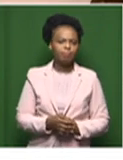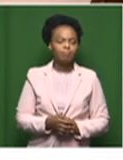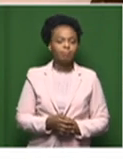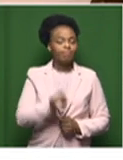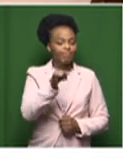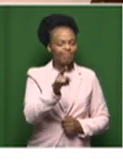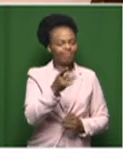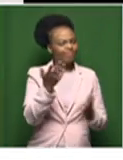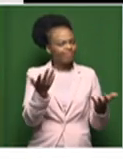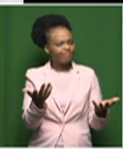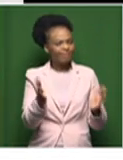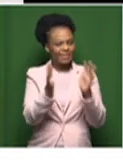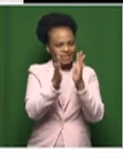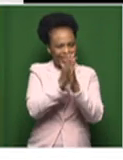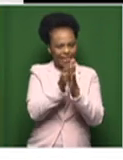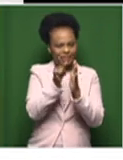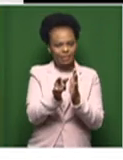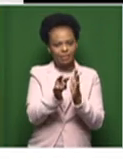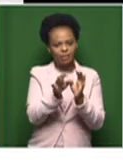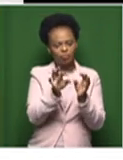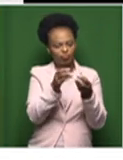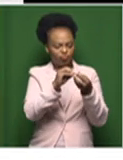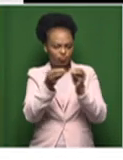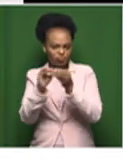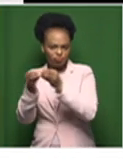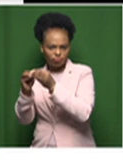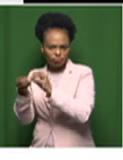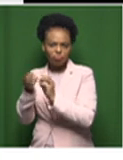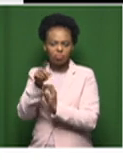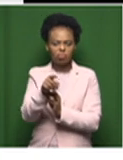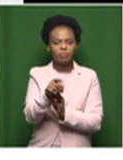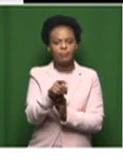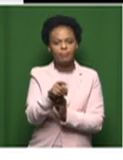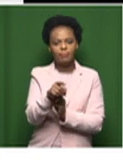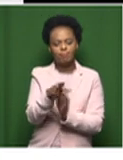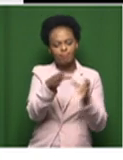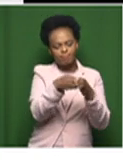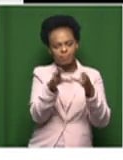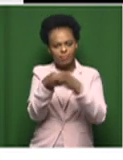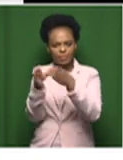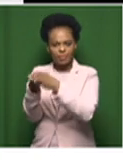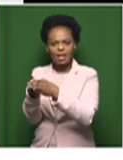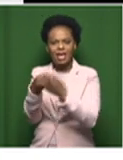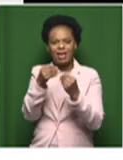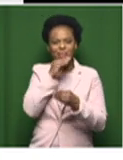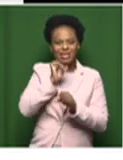Basically, it's 10 pieces. Each one is it's forming the bride price itself. So it's